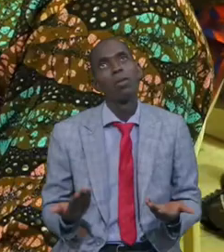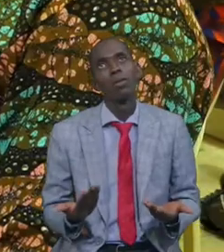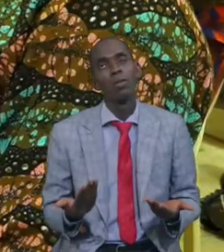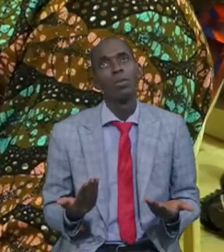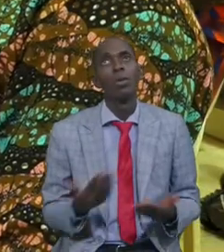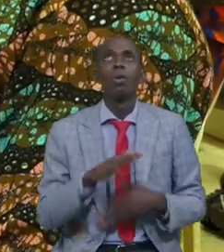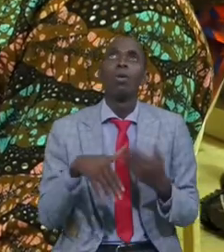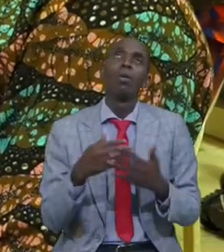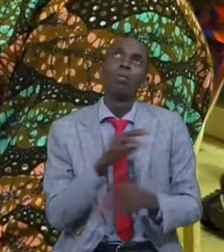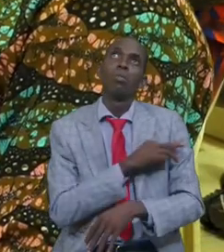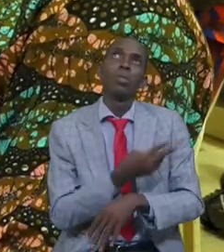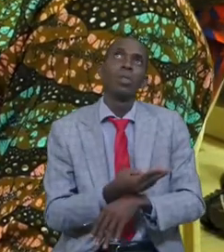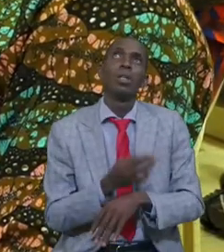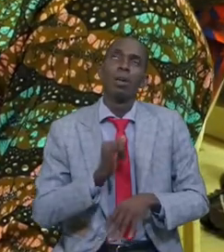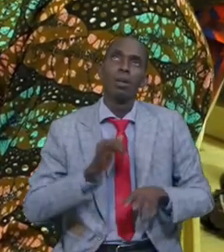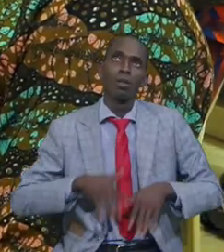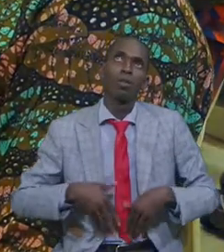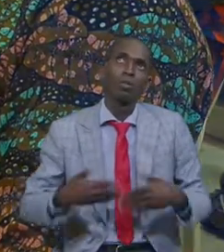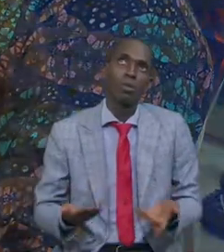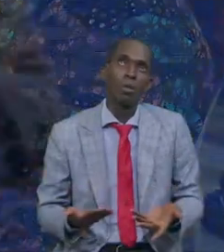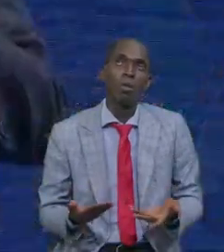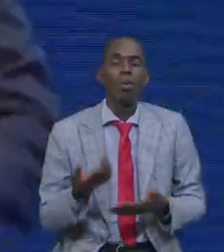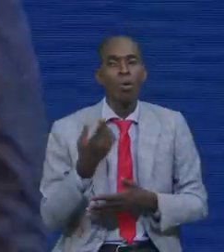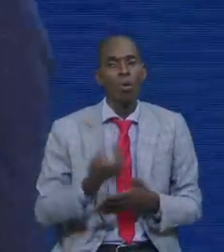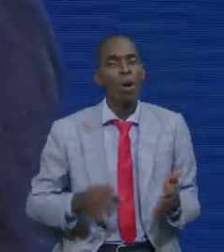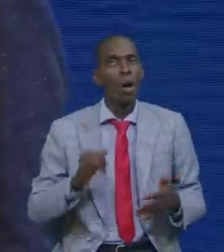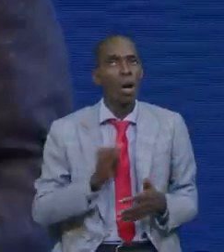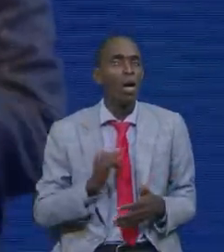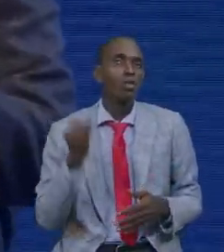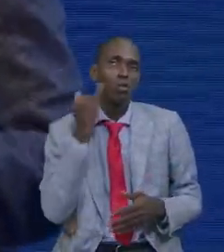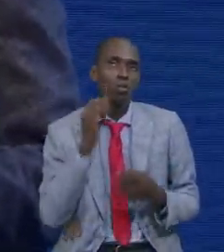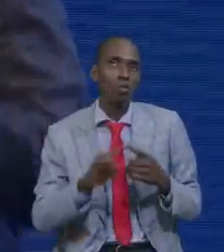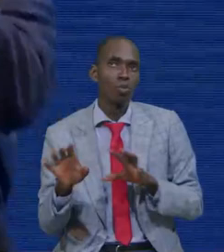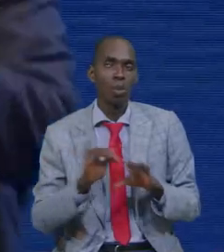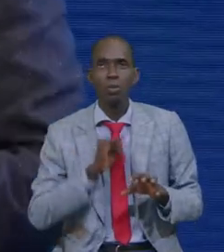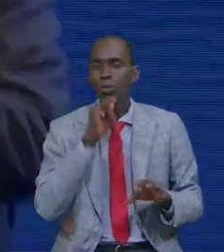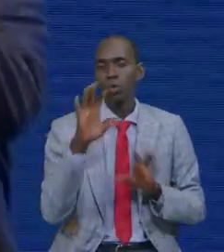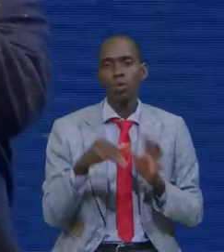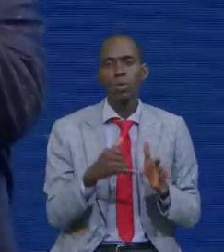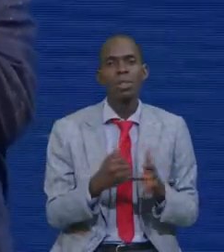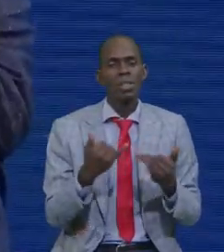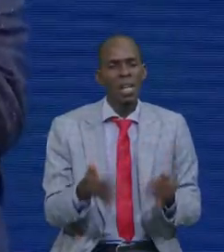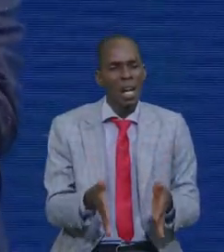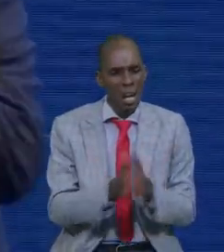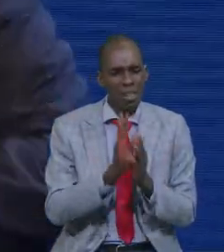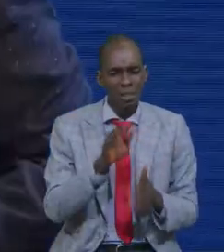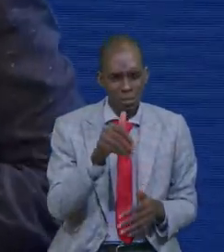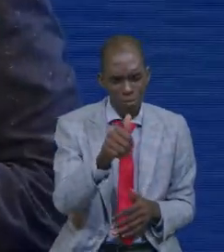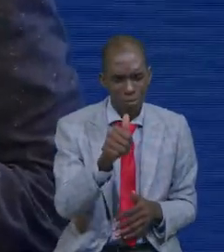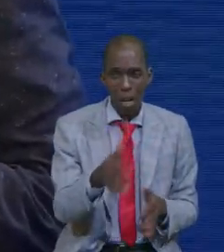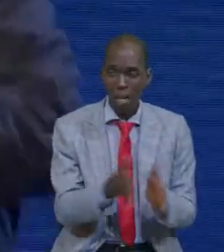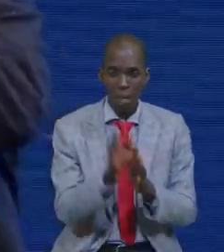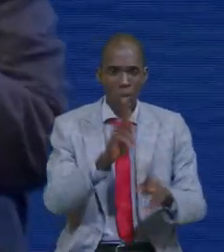I confess. What I should have done, I've not done. Okay, ask them, what is it in